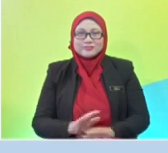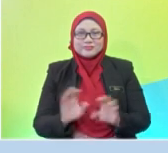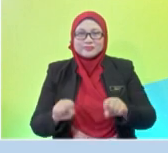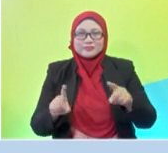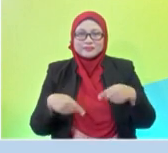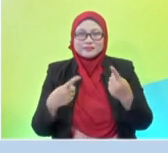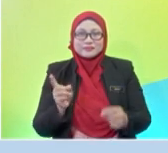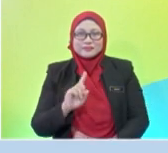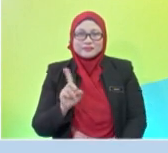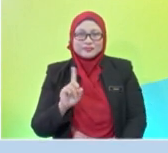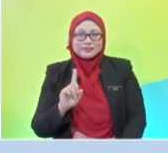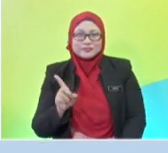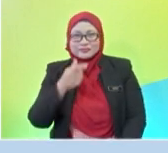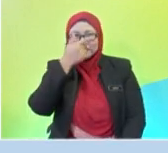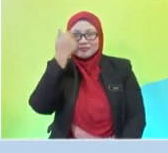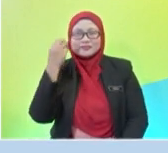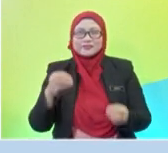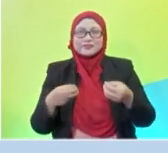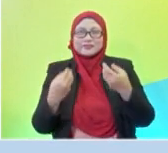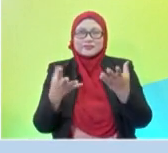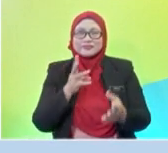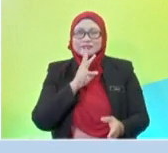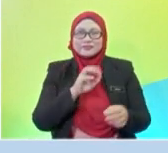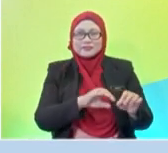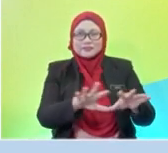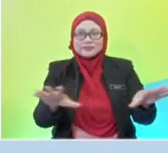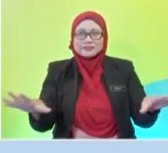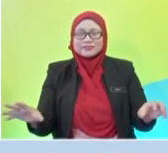anywhere because there was water everywhere.